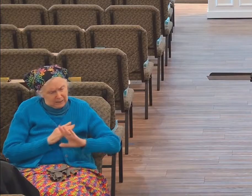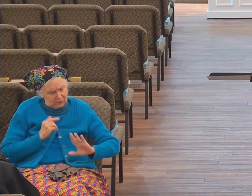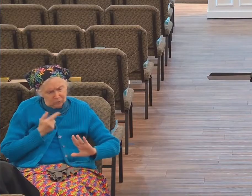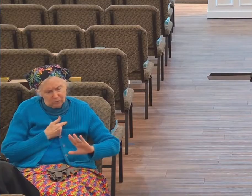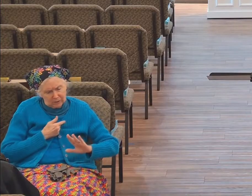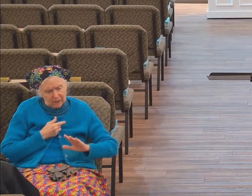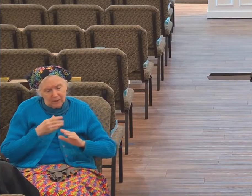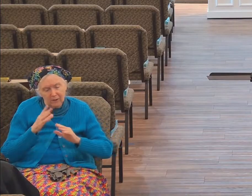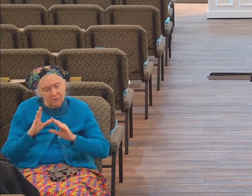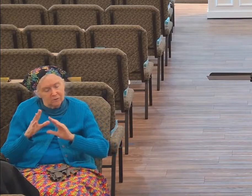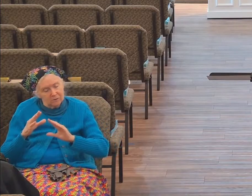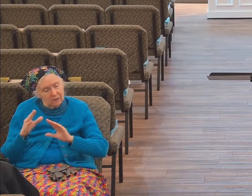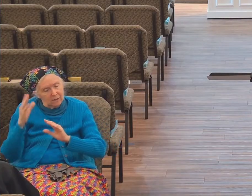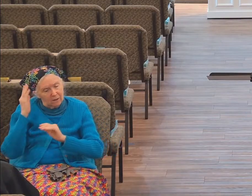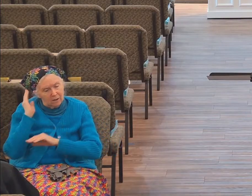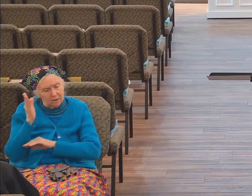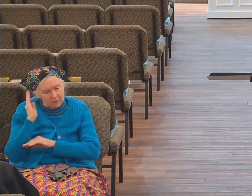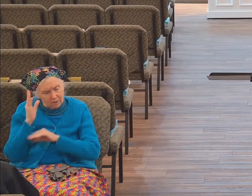here?